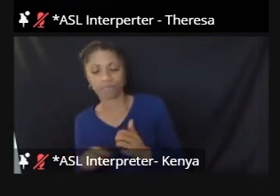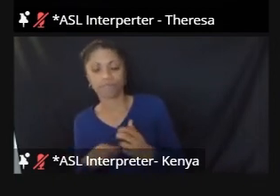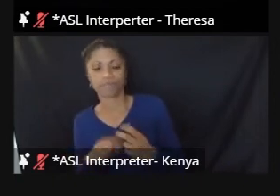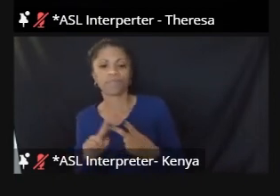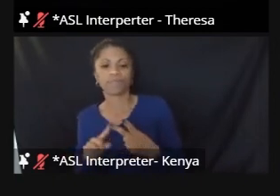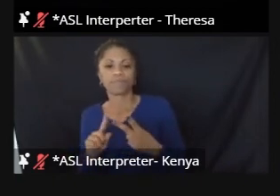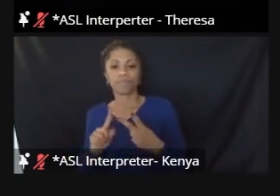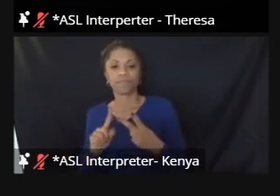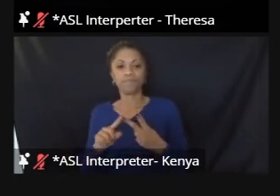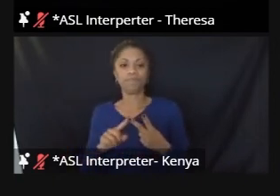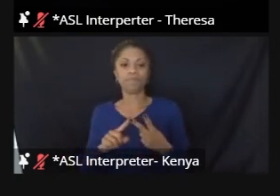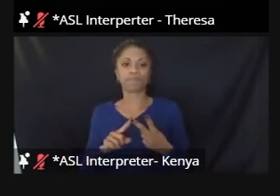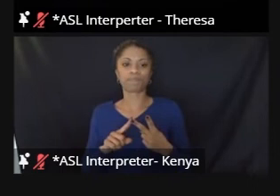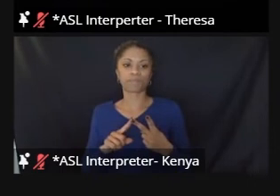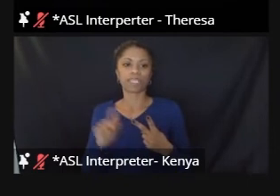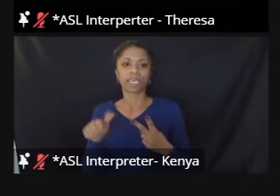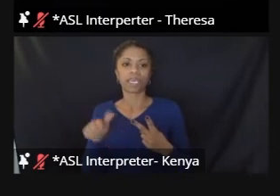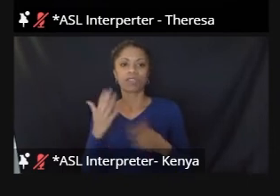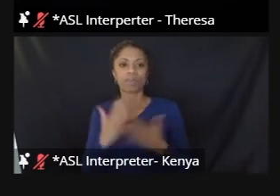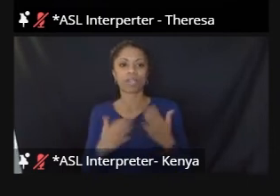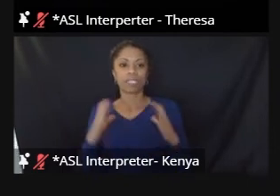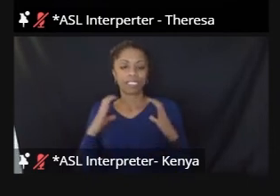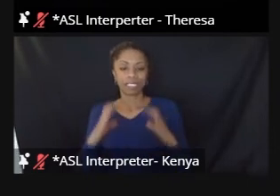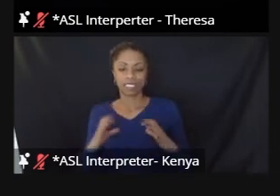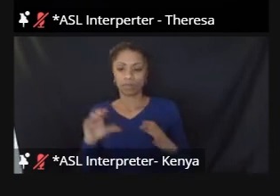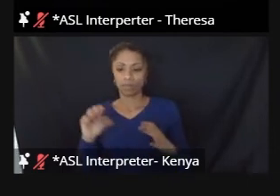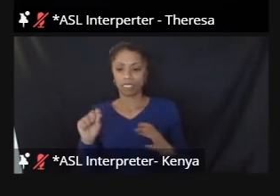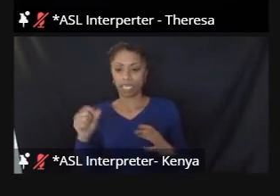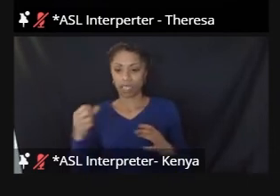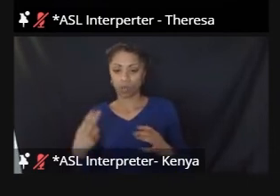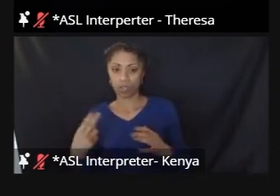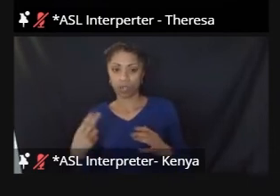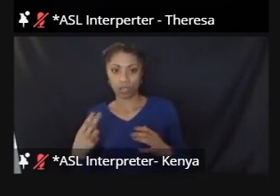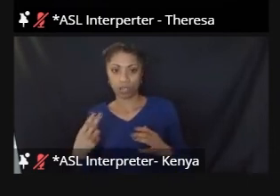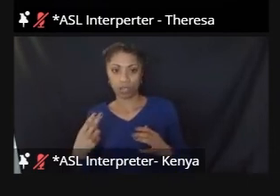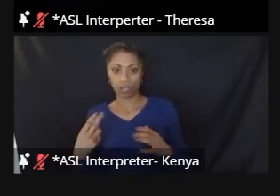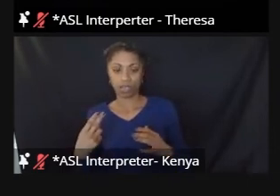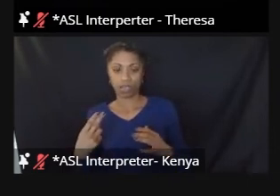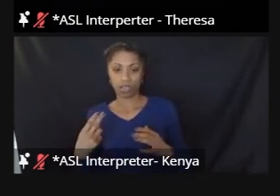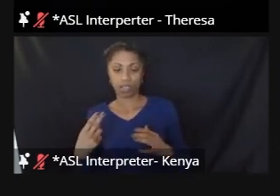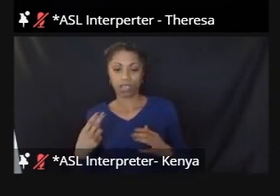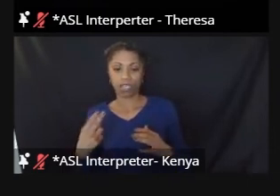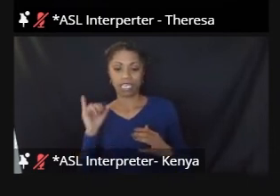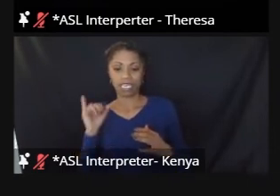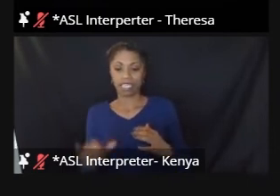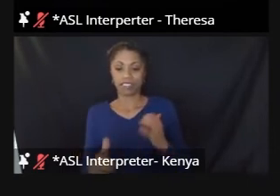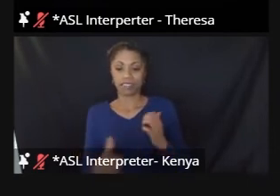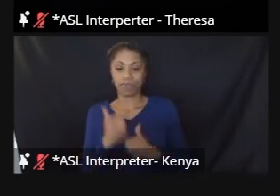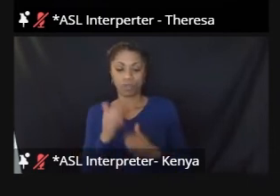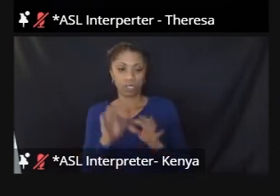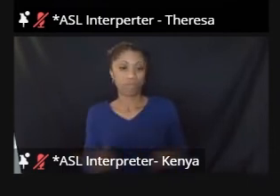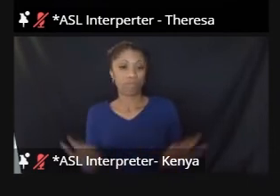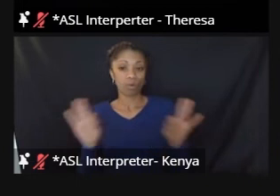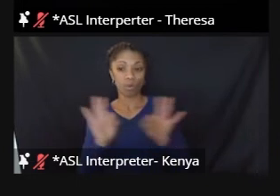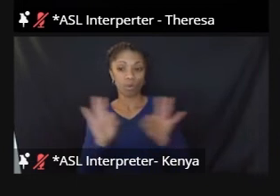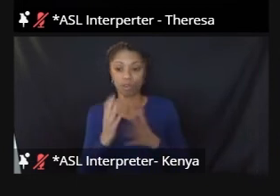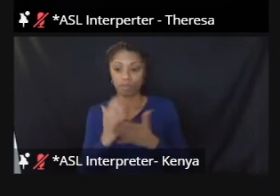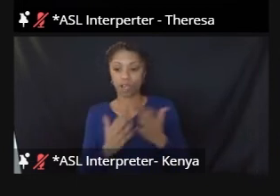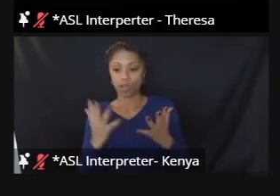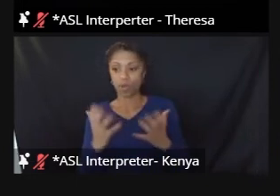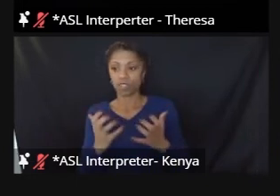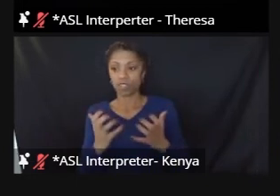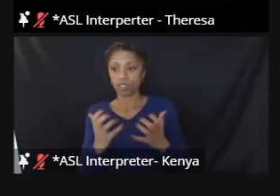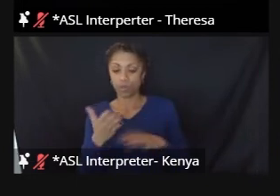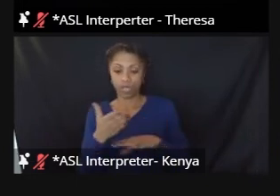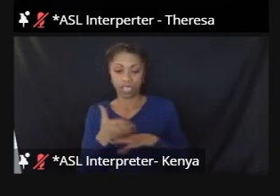is customer and stakeholders. And we put this at the top. This is the most important. So we want to improve educator access